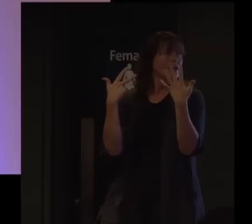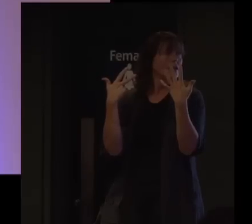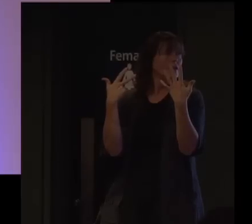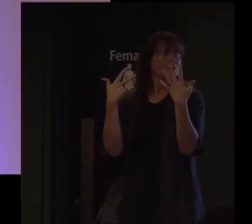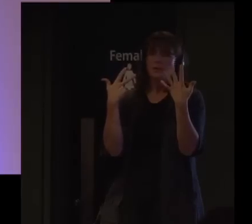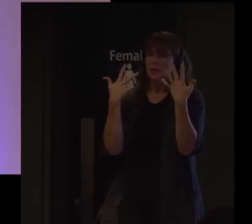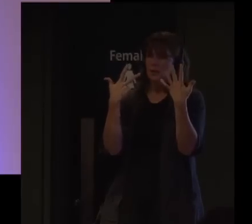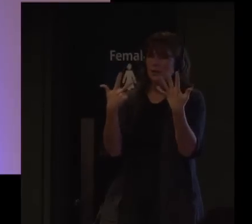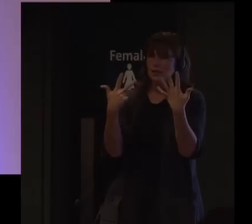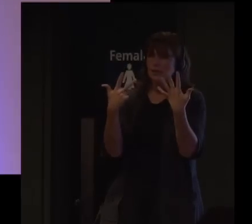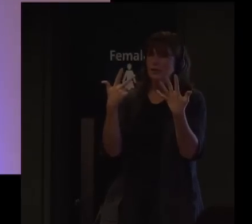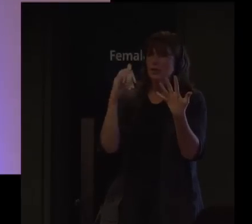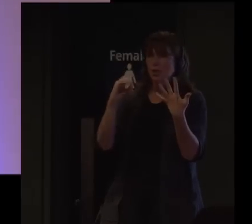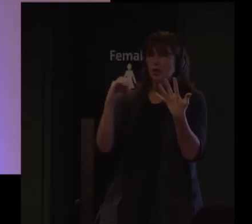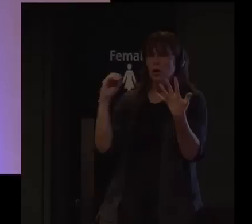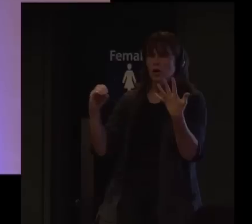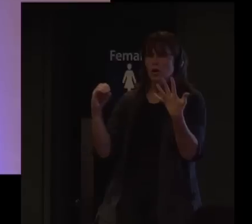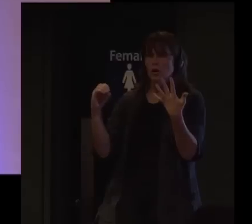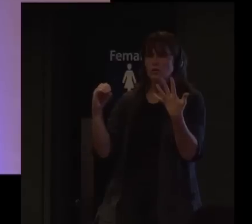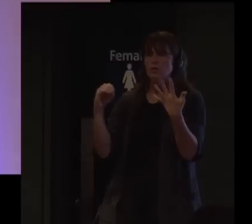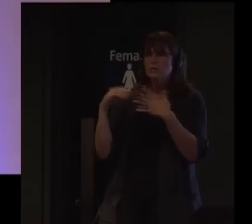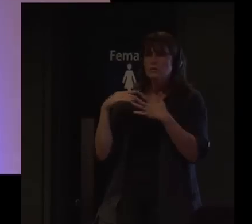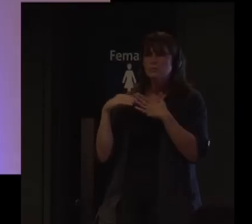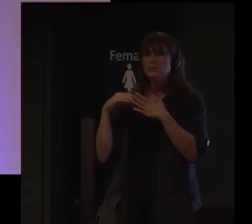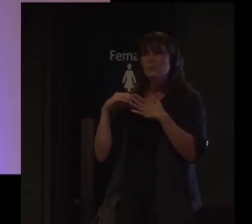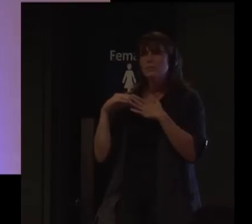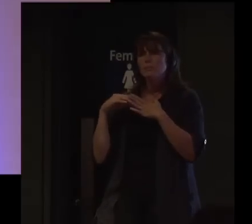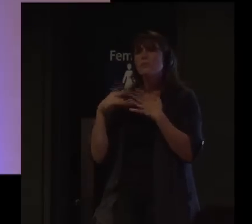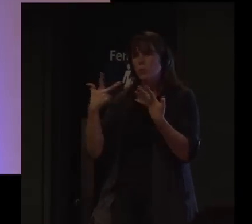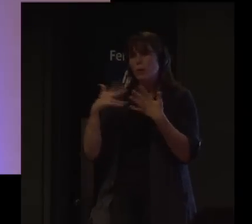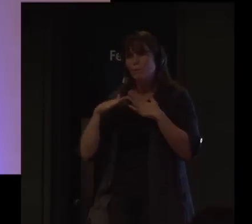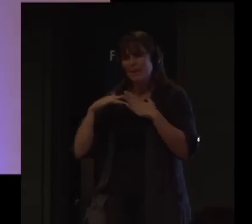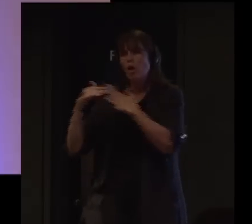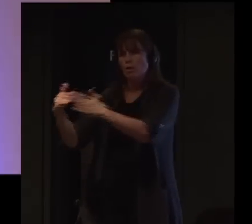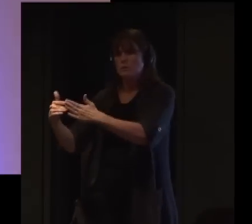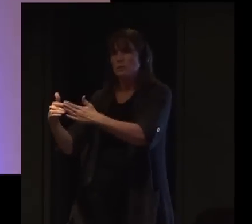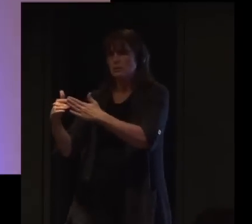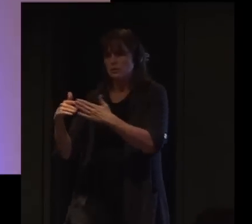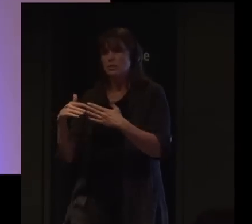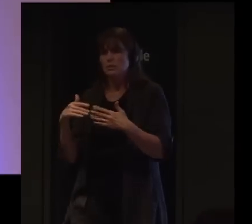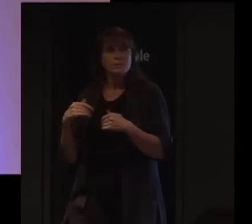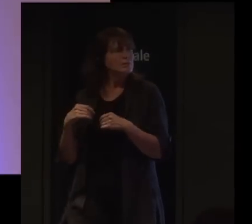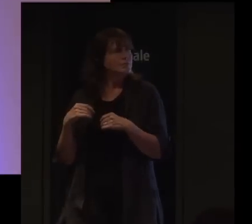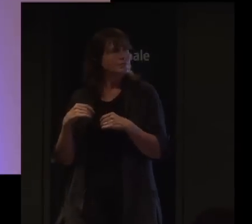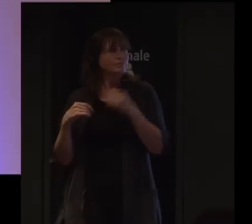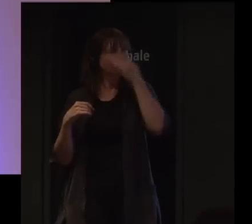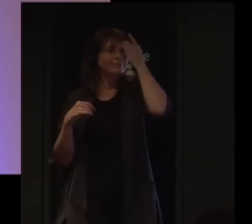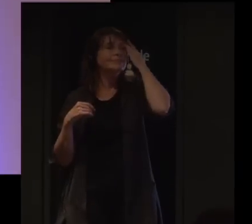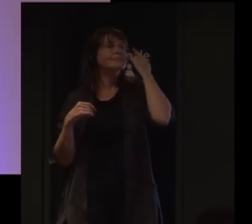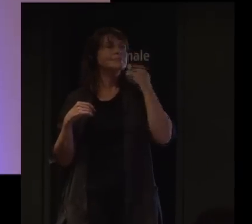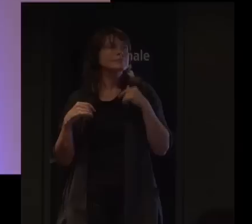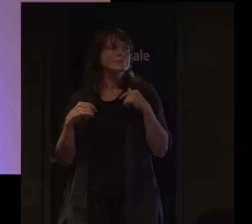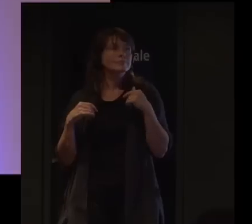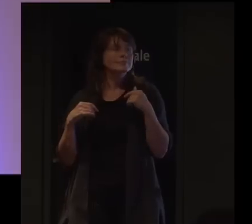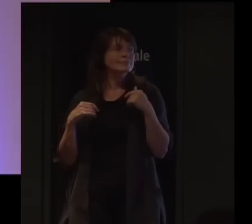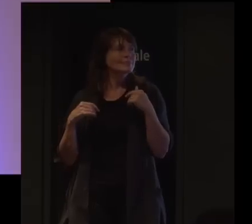800,000, yeah, Europeans. So it would be 80 millions. Am I correct? Yeah, no,